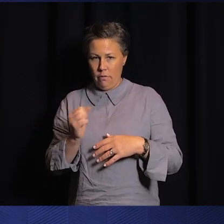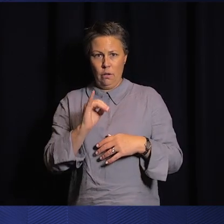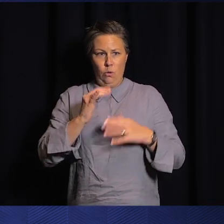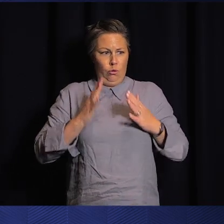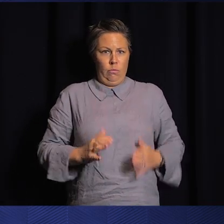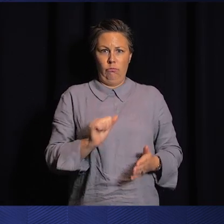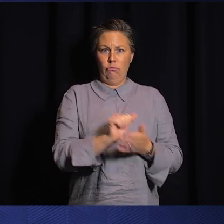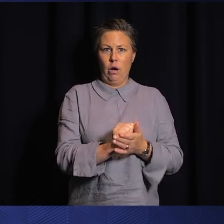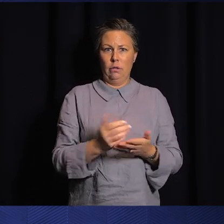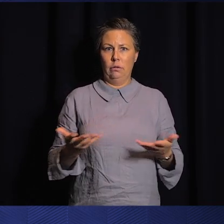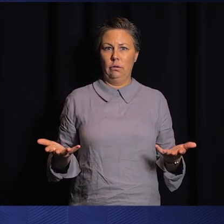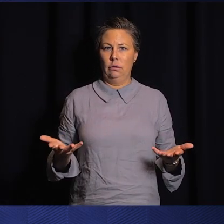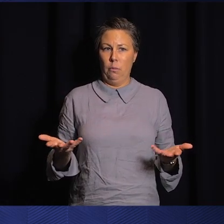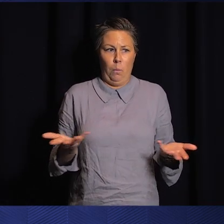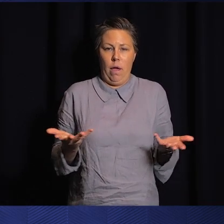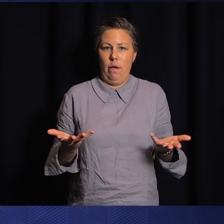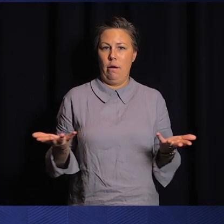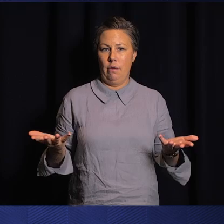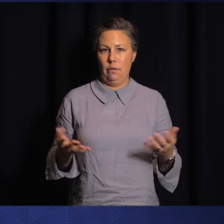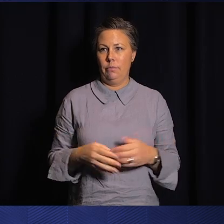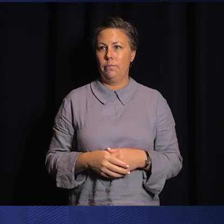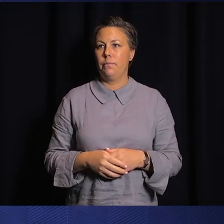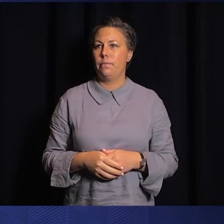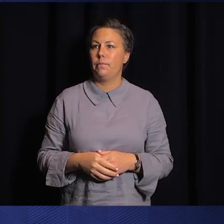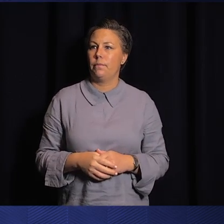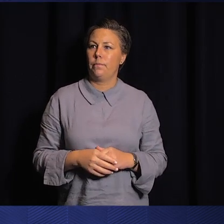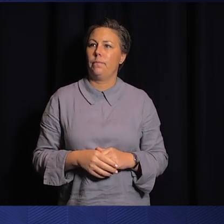rights-based approach to disaster displacement? The floor is yours.